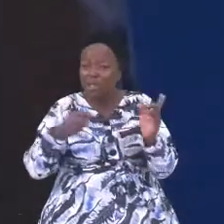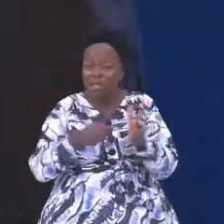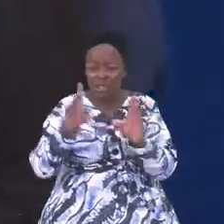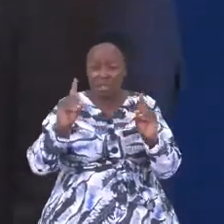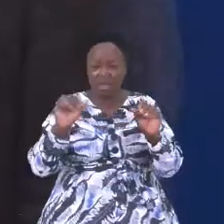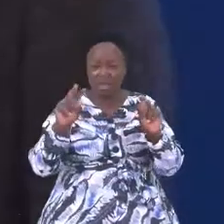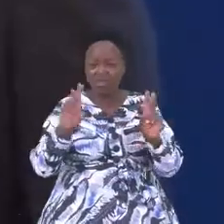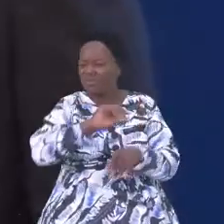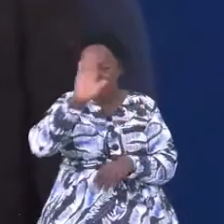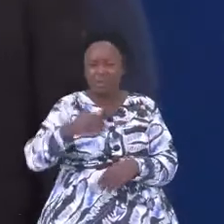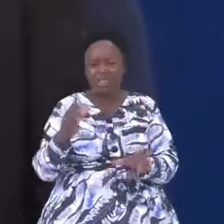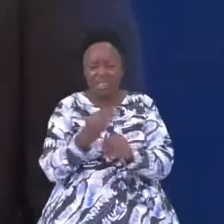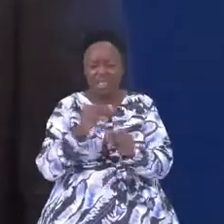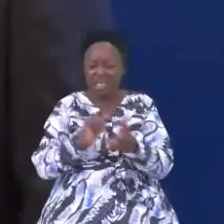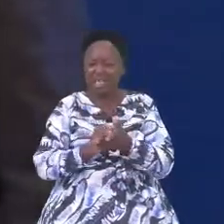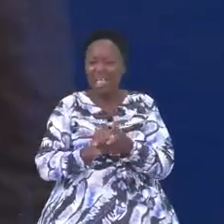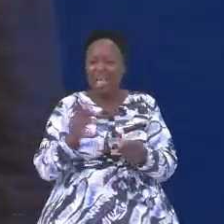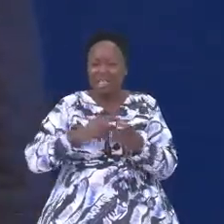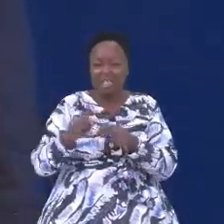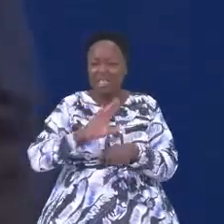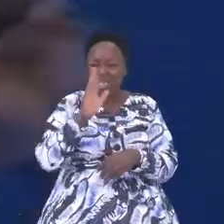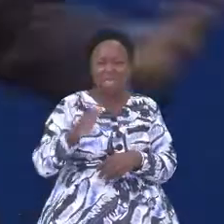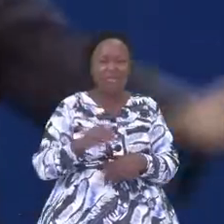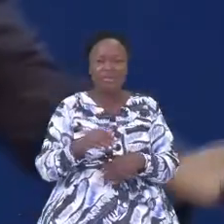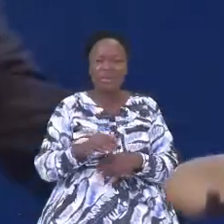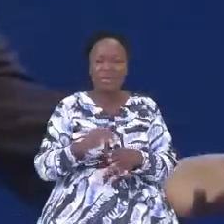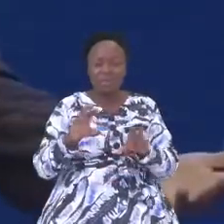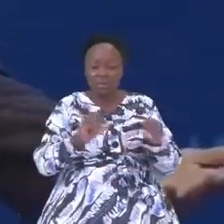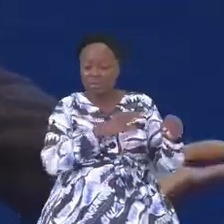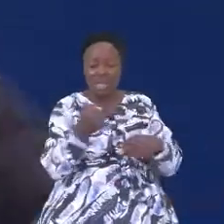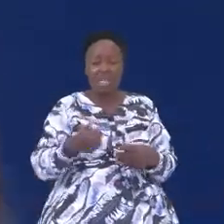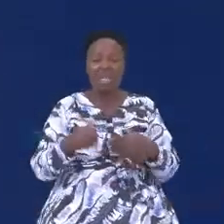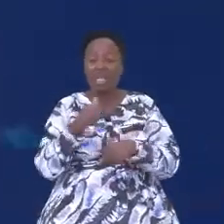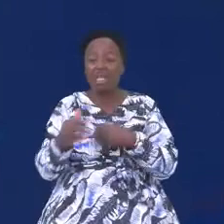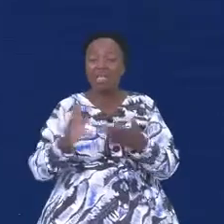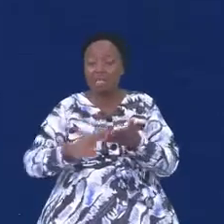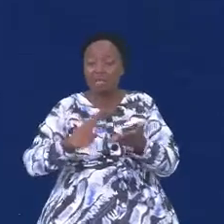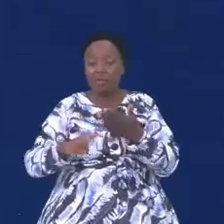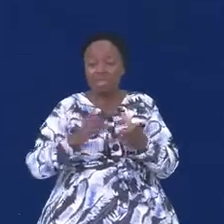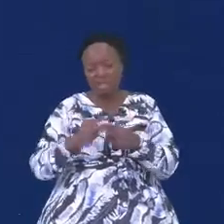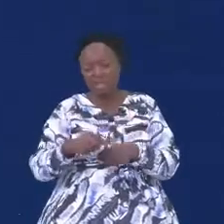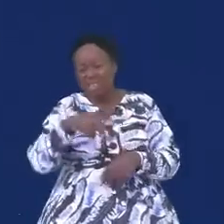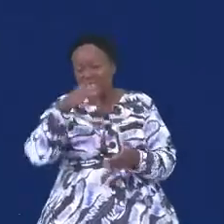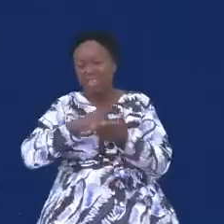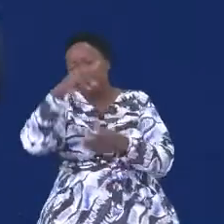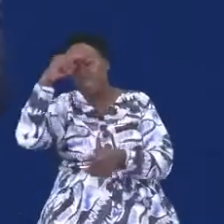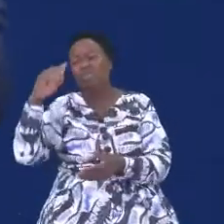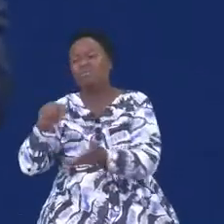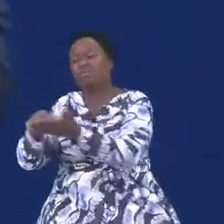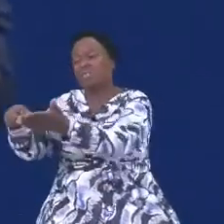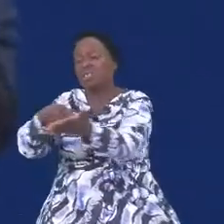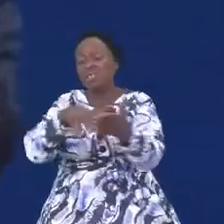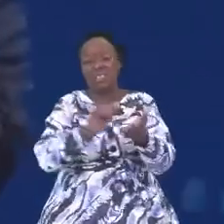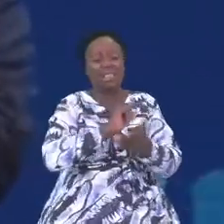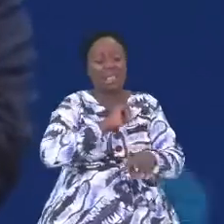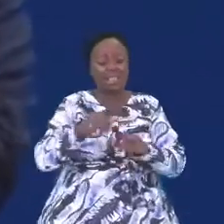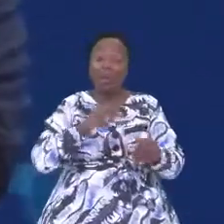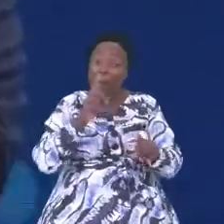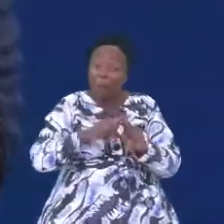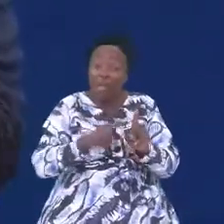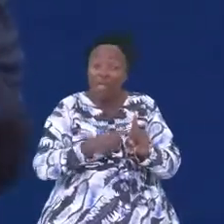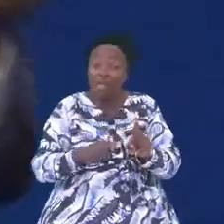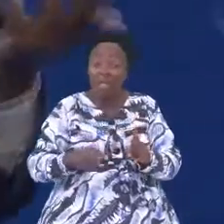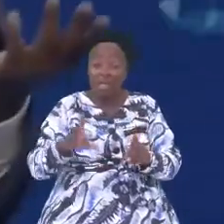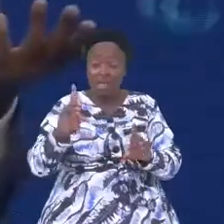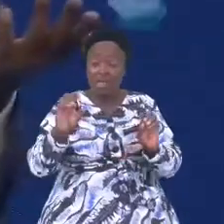say, it's because of this, that's why I did that. Because of that, that's why I did the other. He said, I